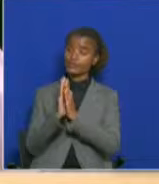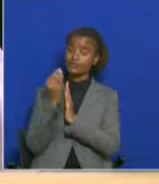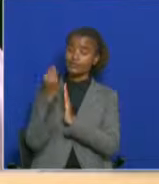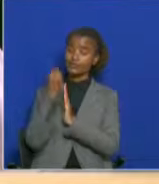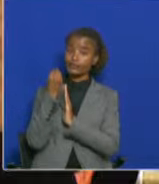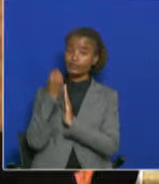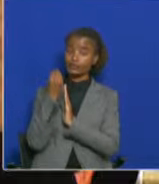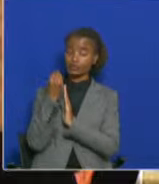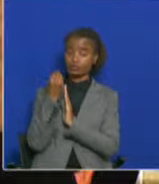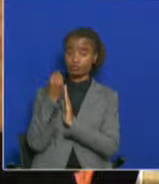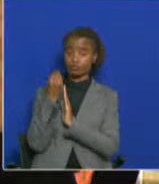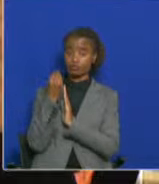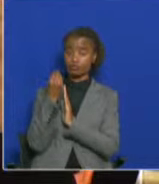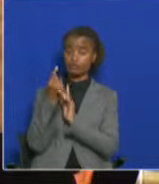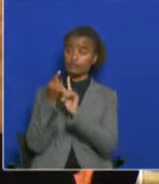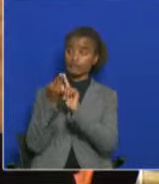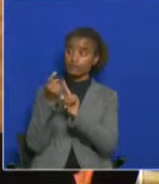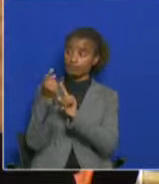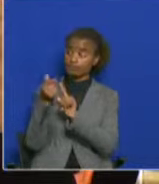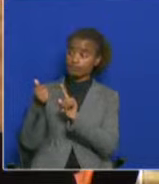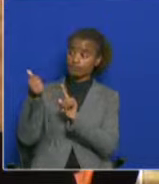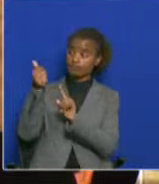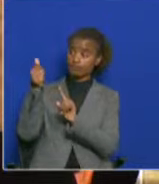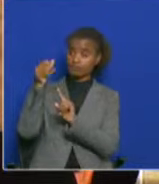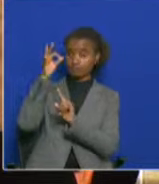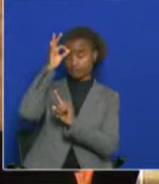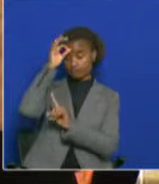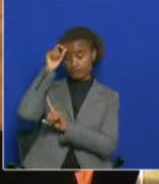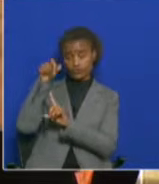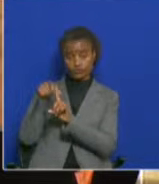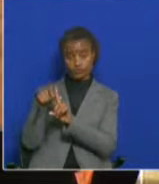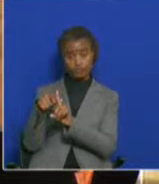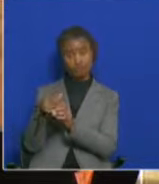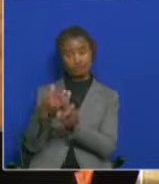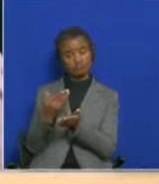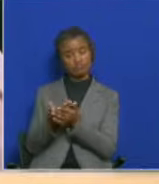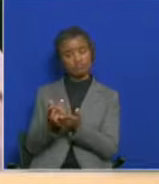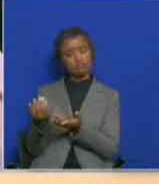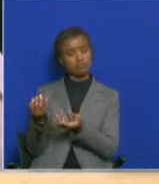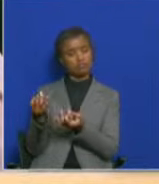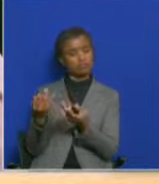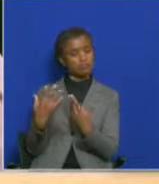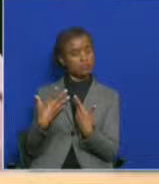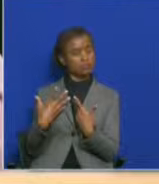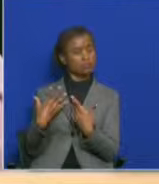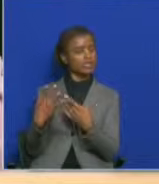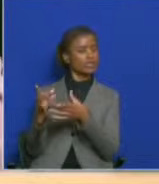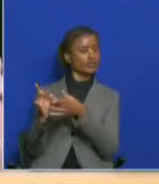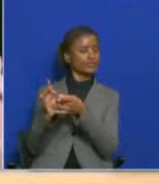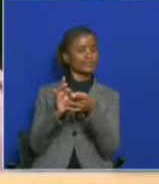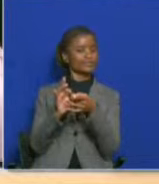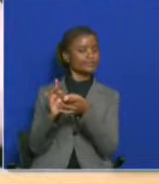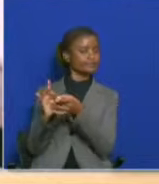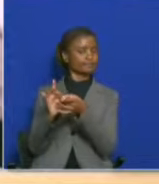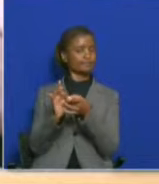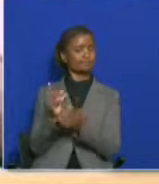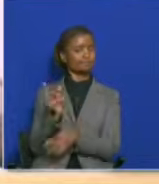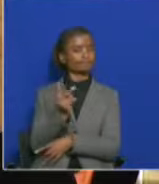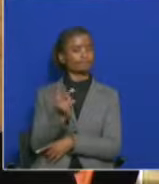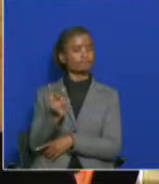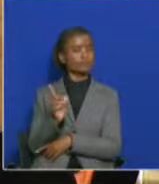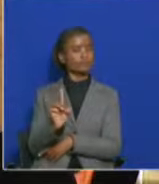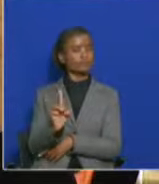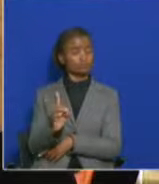official? Are you able to offer a view about the nature of the relationship between the two?